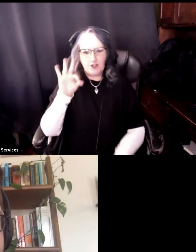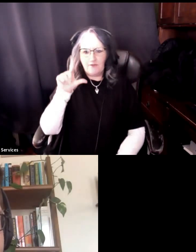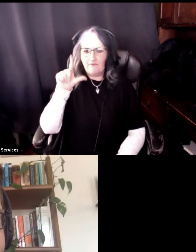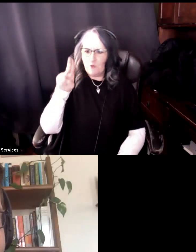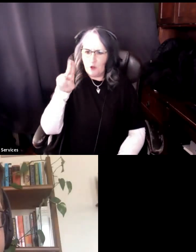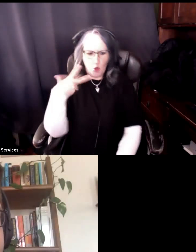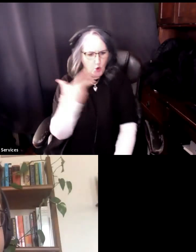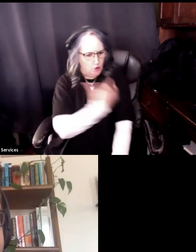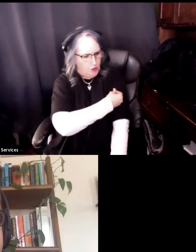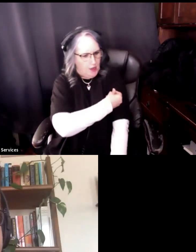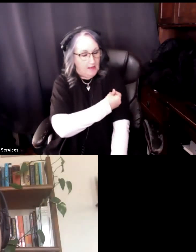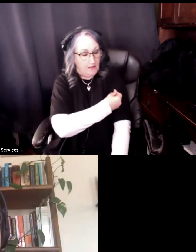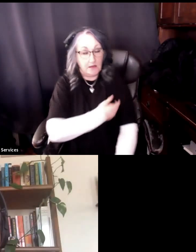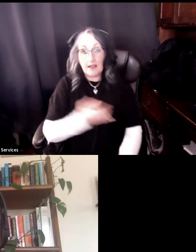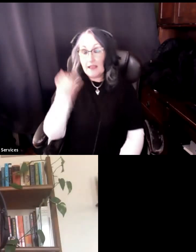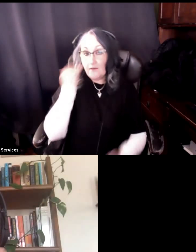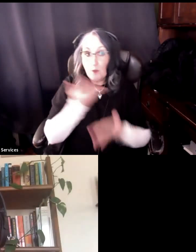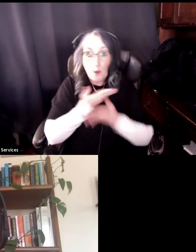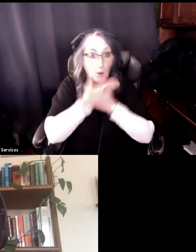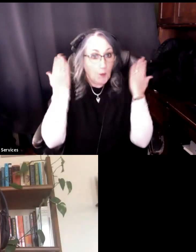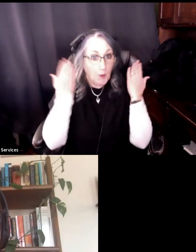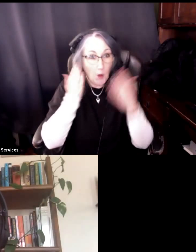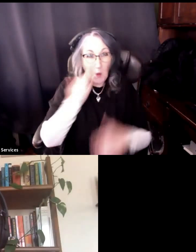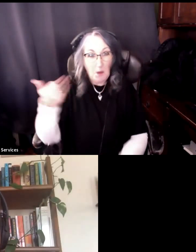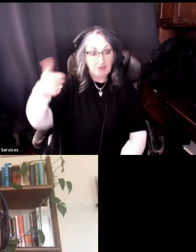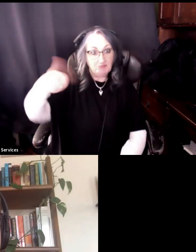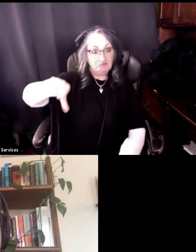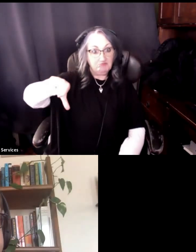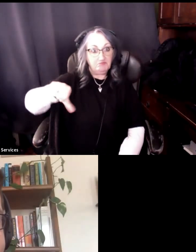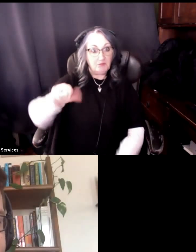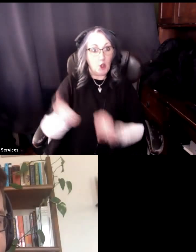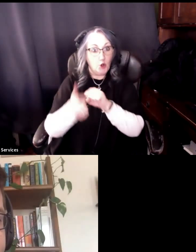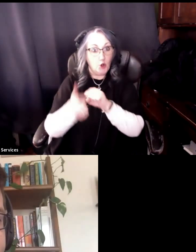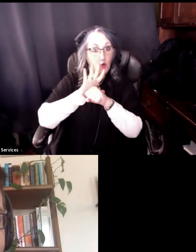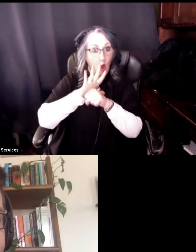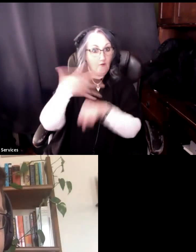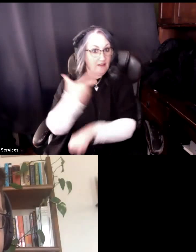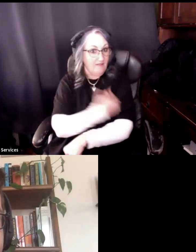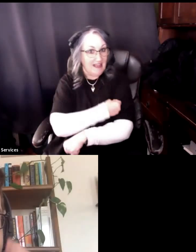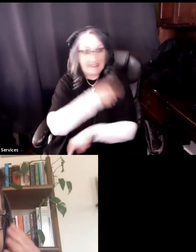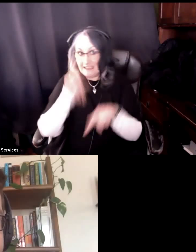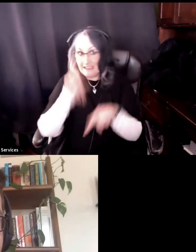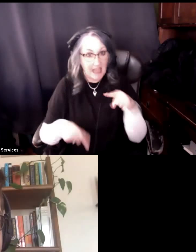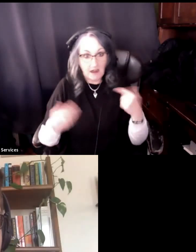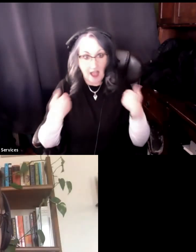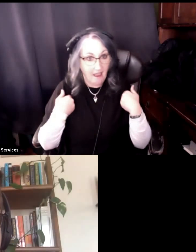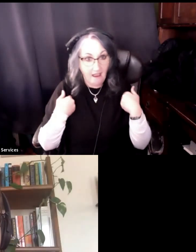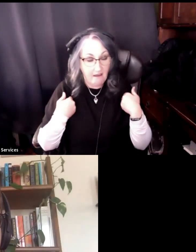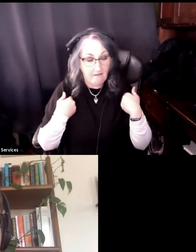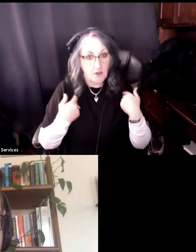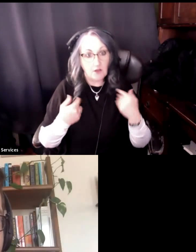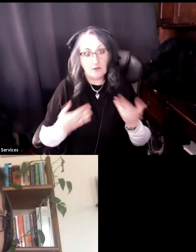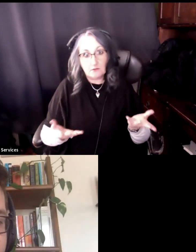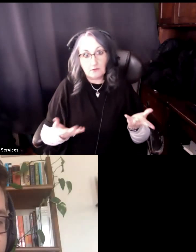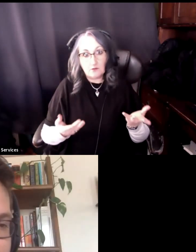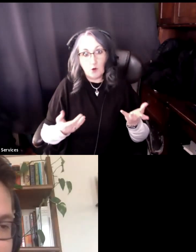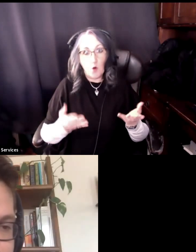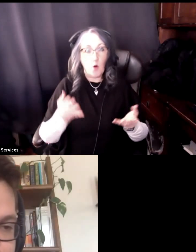the COVID-19 vaccine if they have refused the flu shot or have not yet received due to no face covering